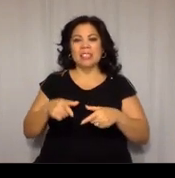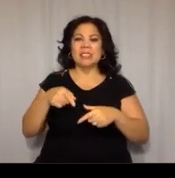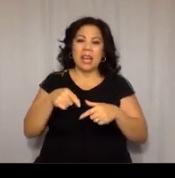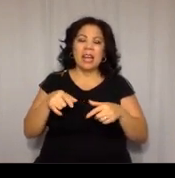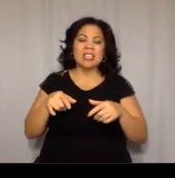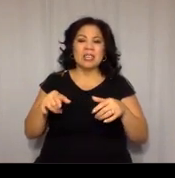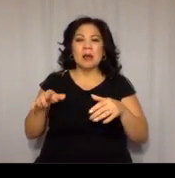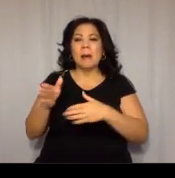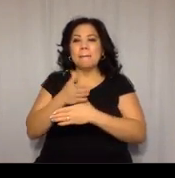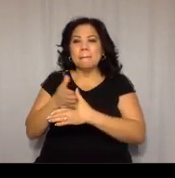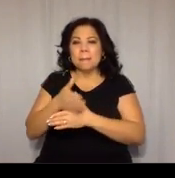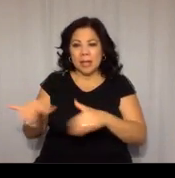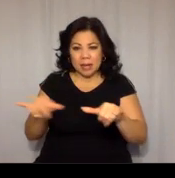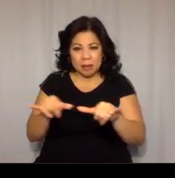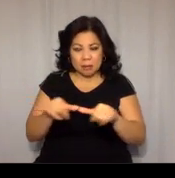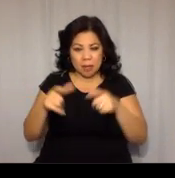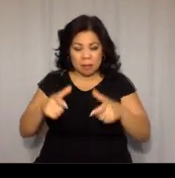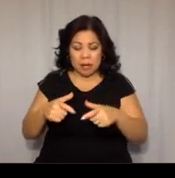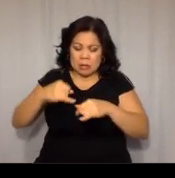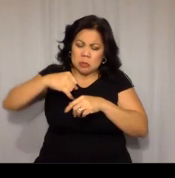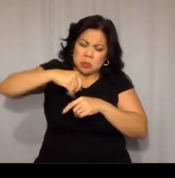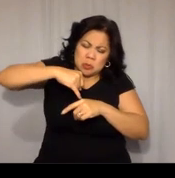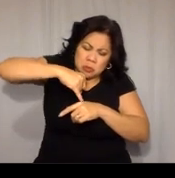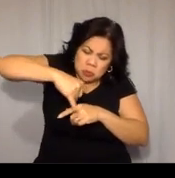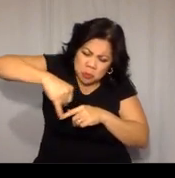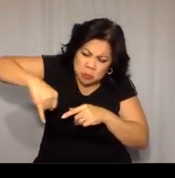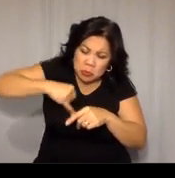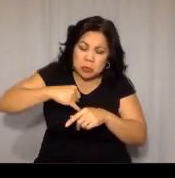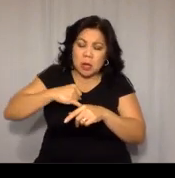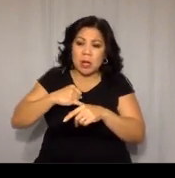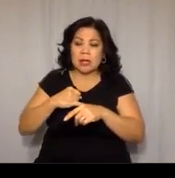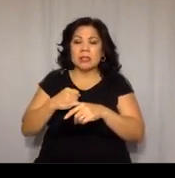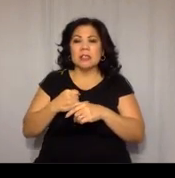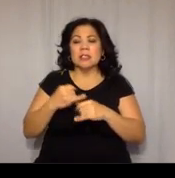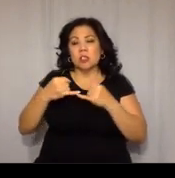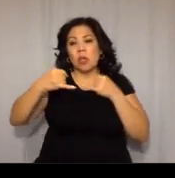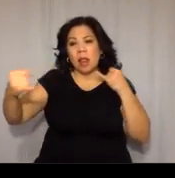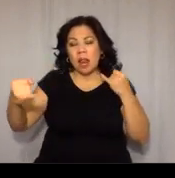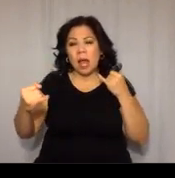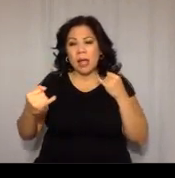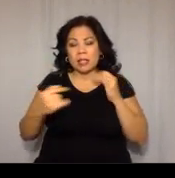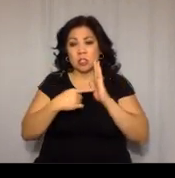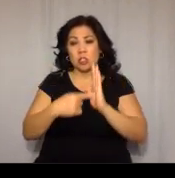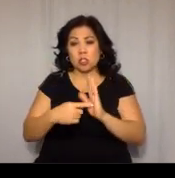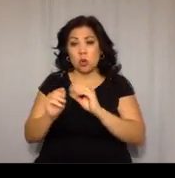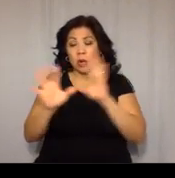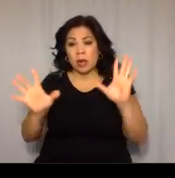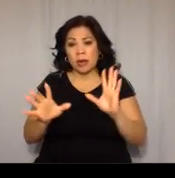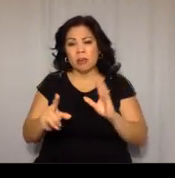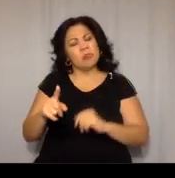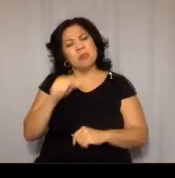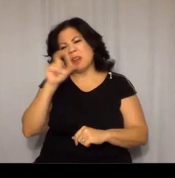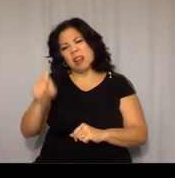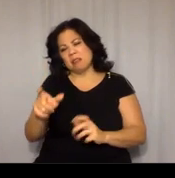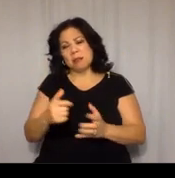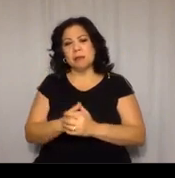plate. And I'm pushing kind of hard with my pencil so you can see the lines. But you don't have to push this hard with yours. There we go. We've